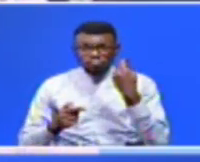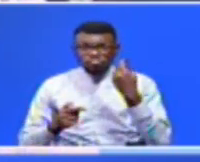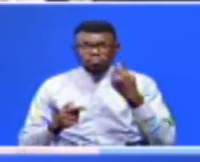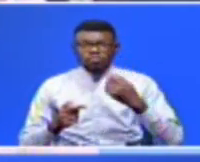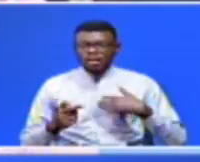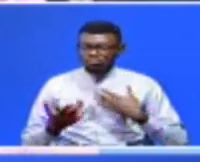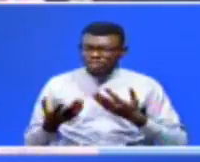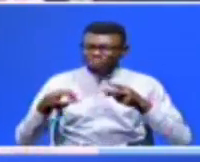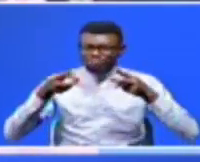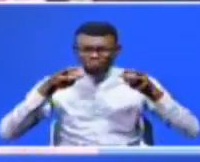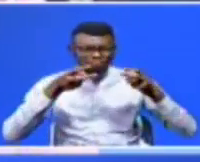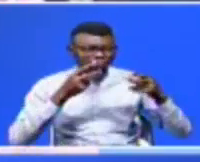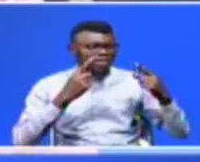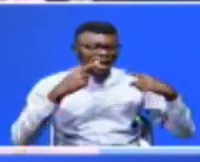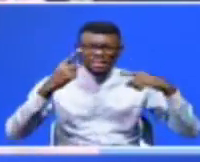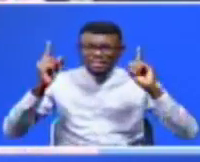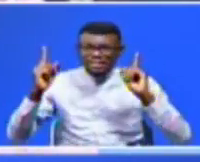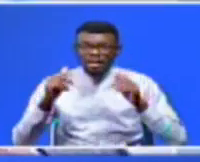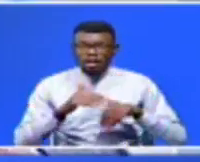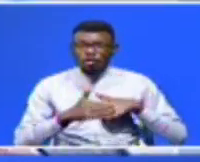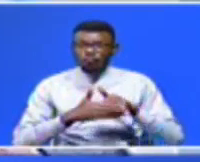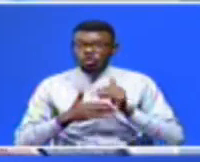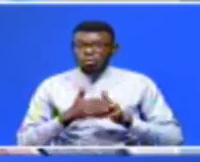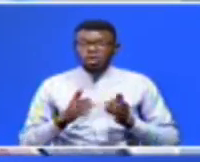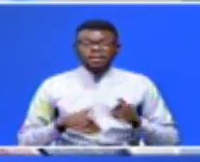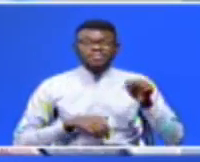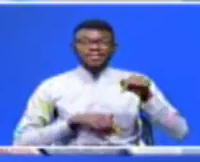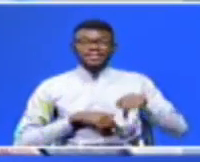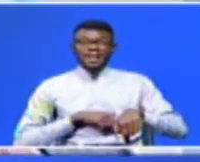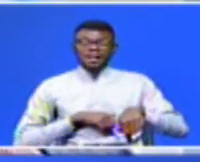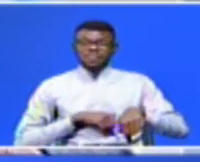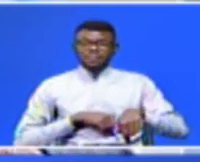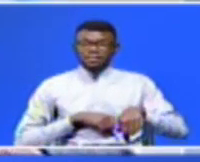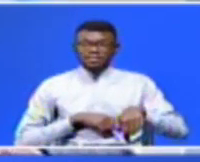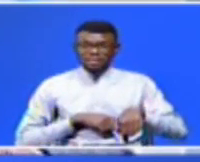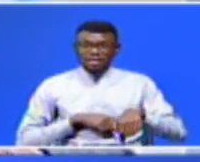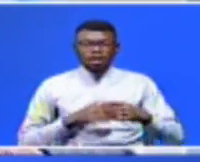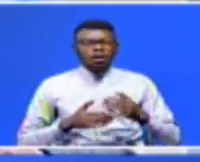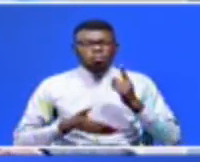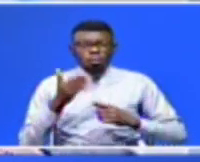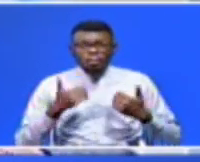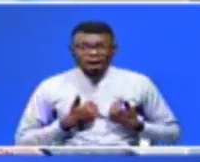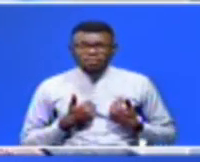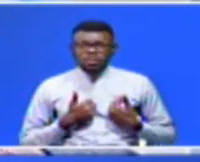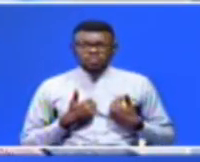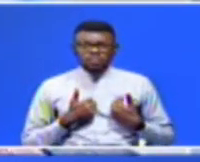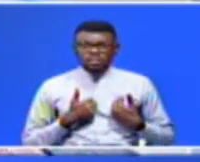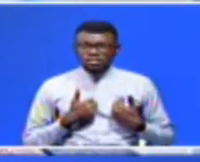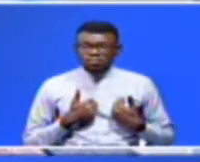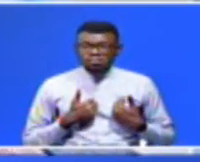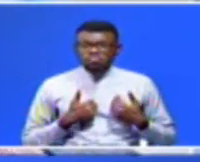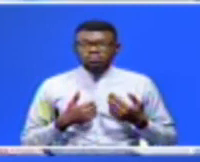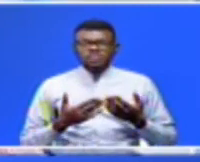the success we had with the football here in Mumias, we never lost